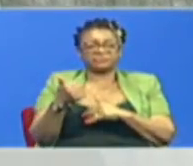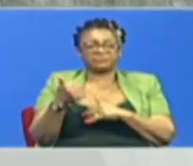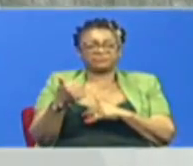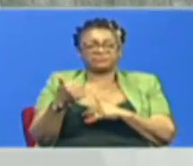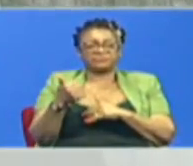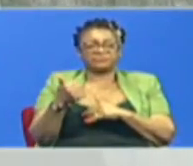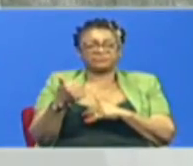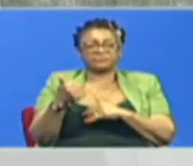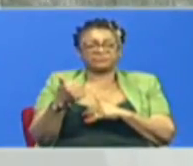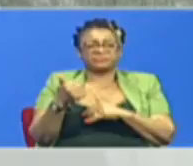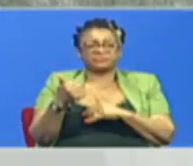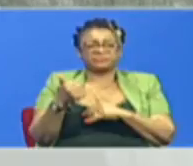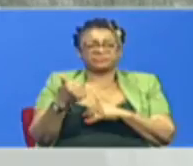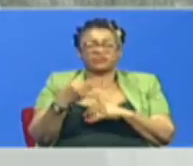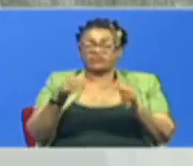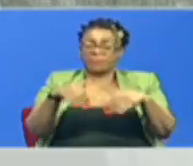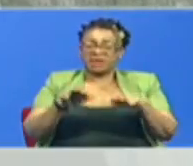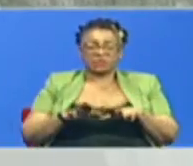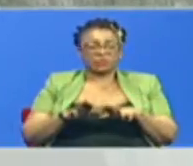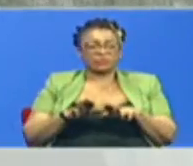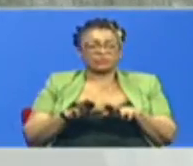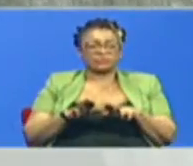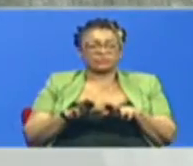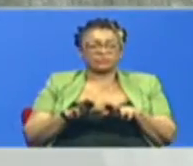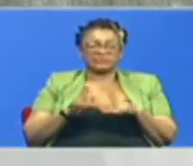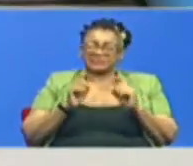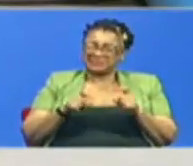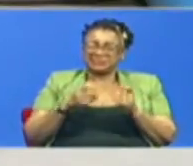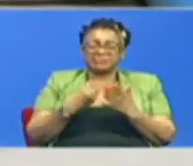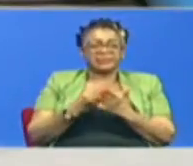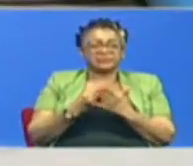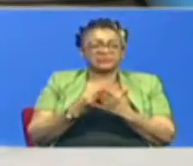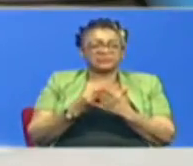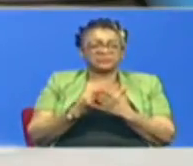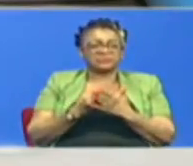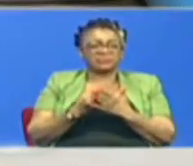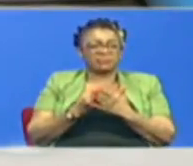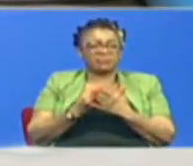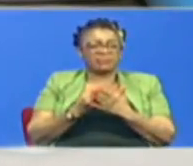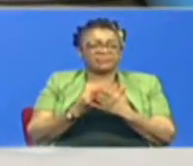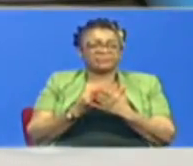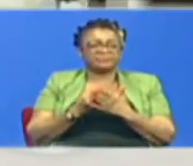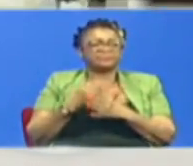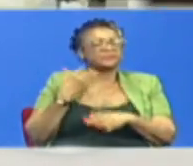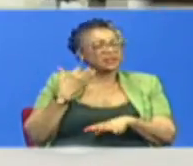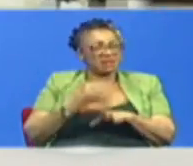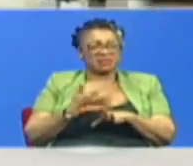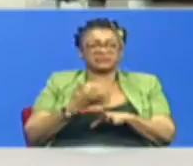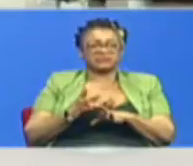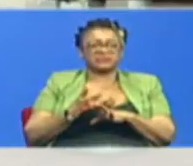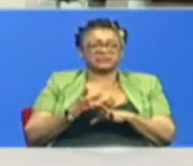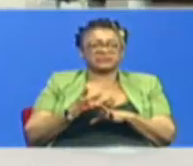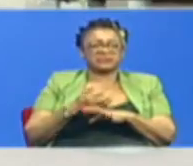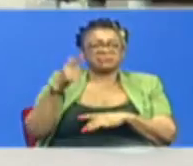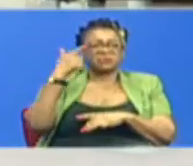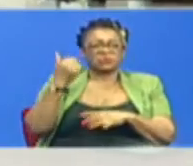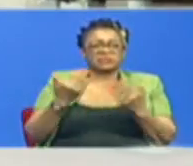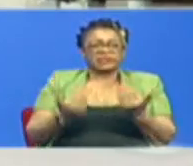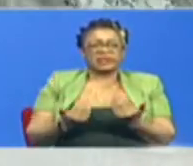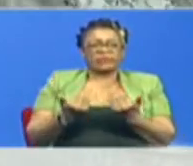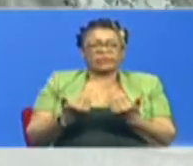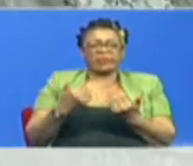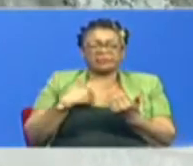jinsi hali ya kumzindikiza. Pia inahitaji pesa na niko na ngumu kabisa. Kwa sababu sasa unaona sasa hii